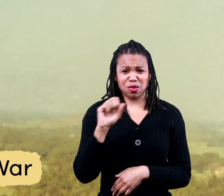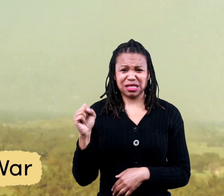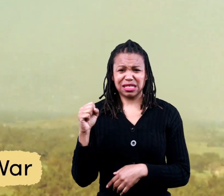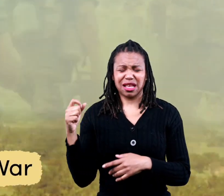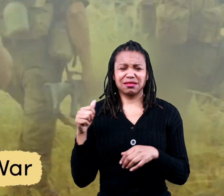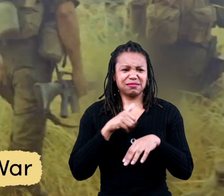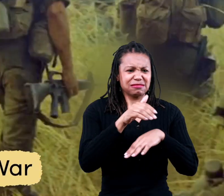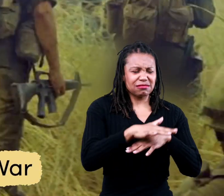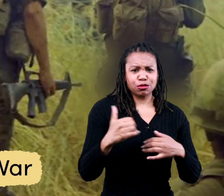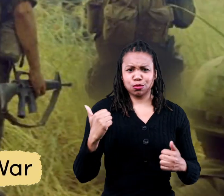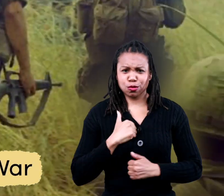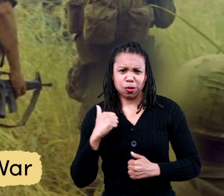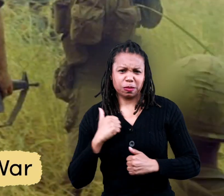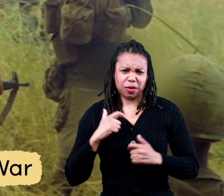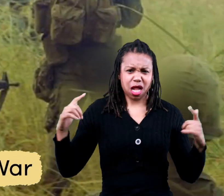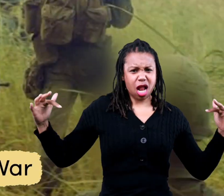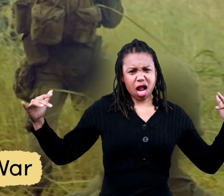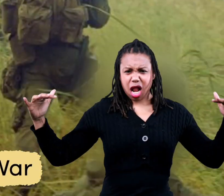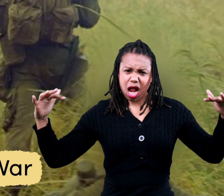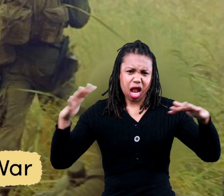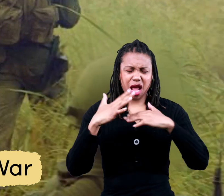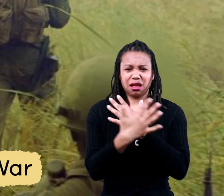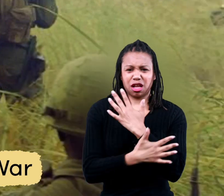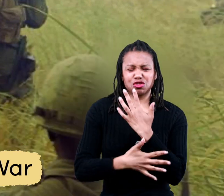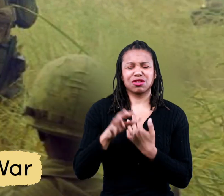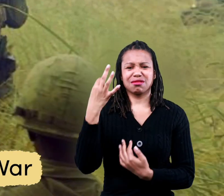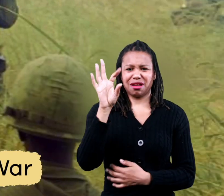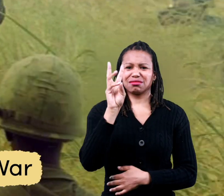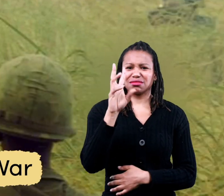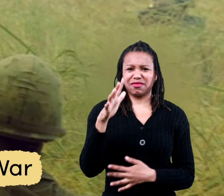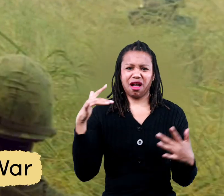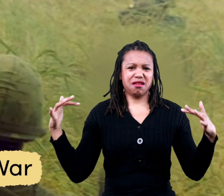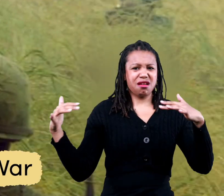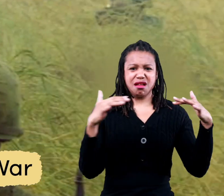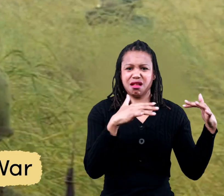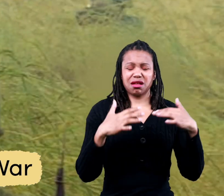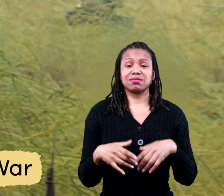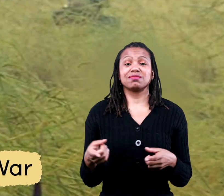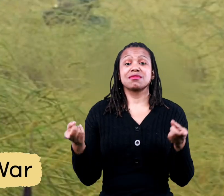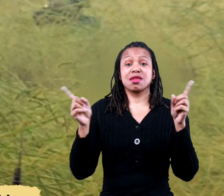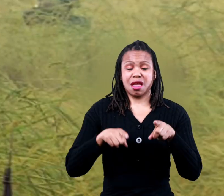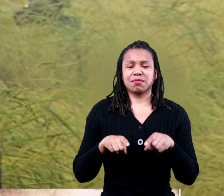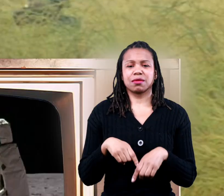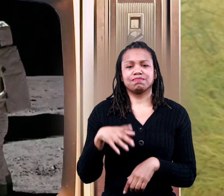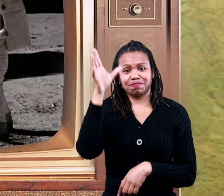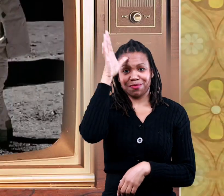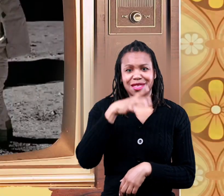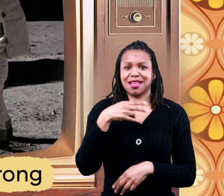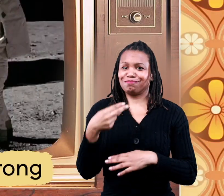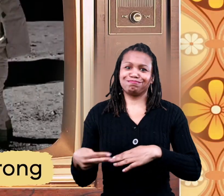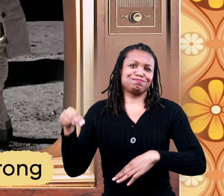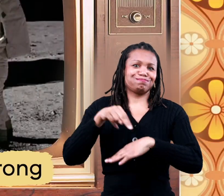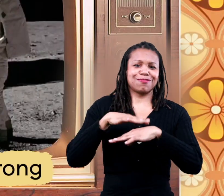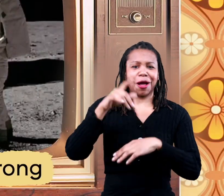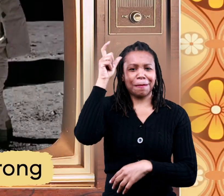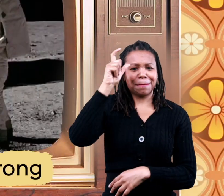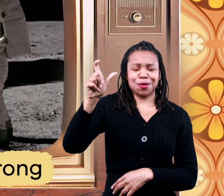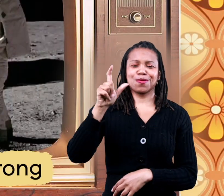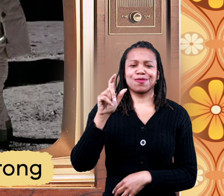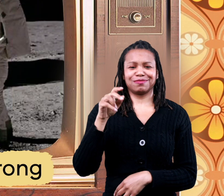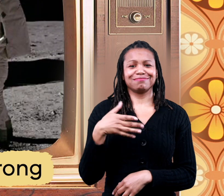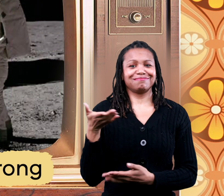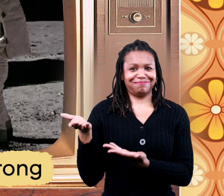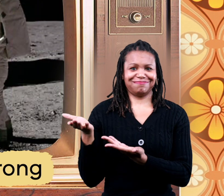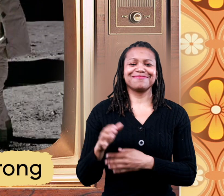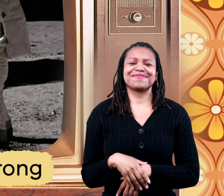began, and the United States started sending troops to the country in 1965. The decade also included